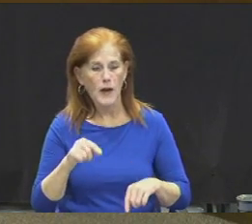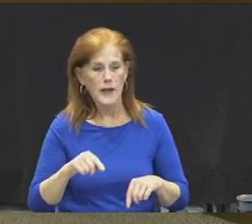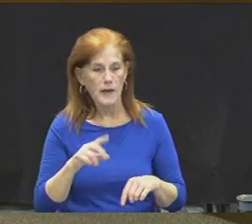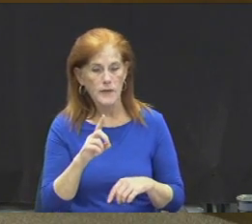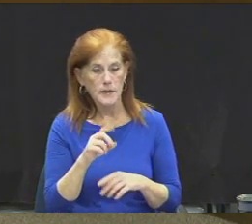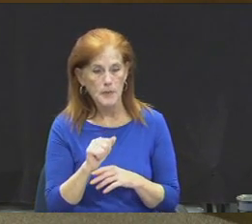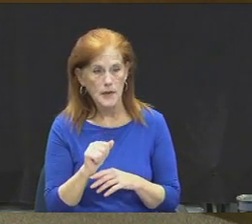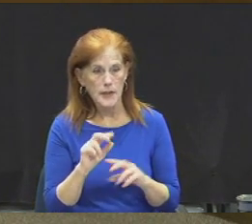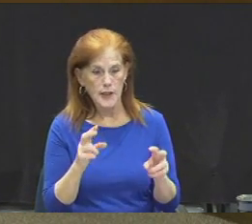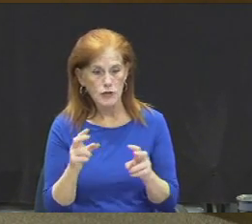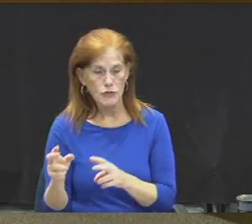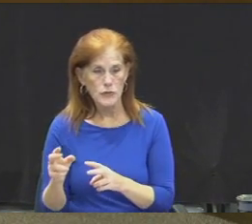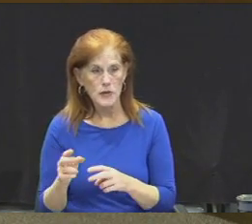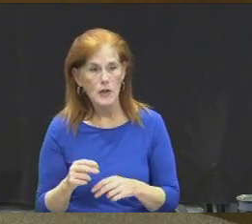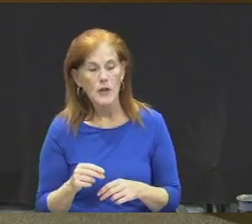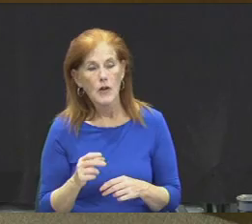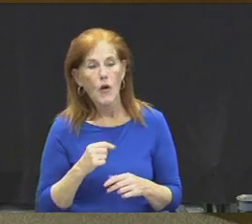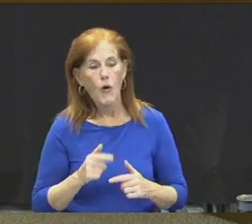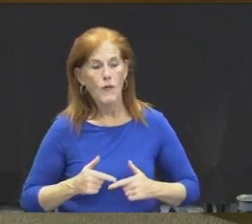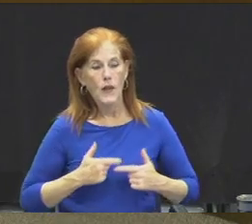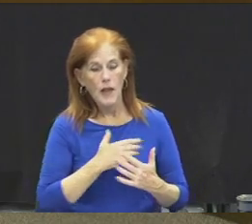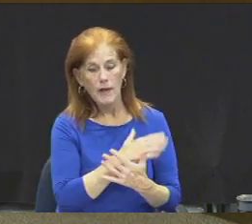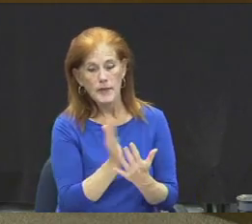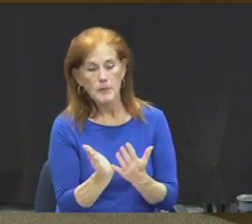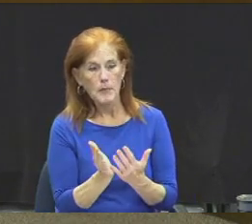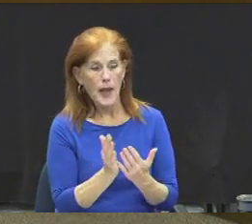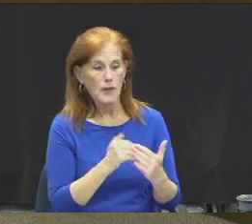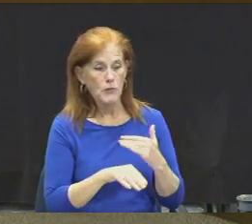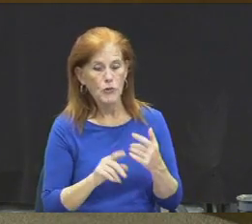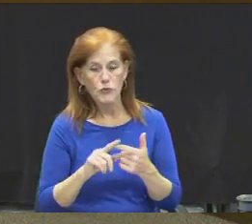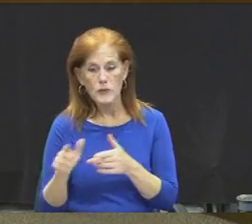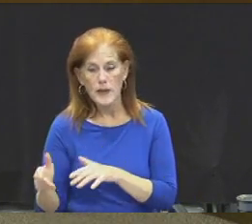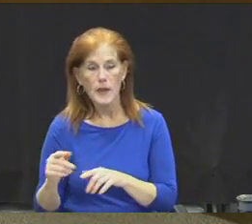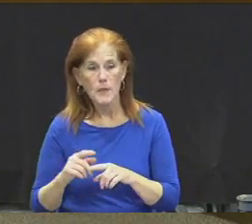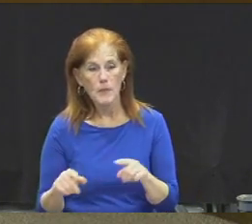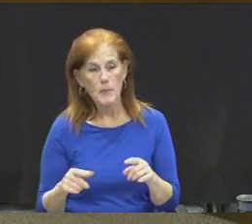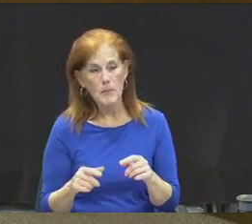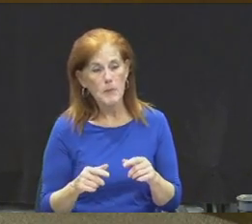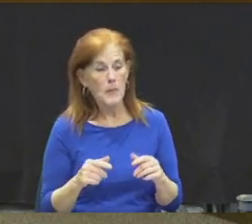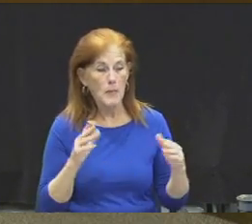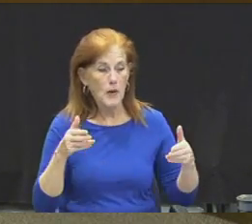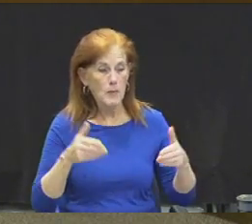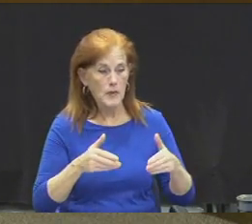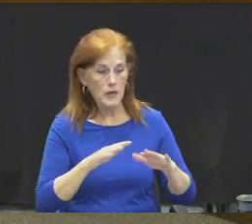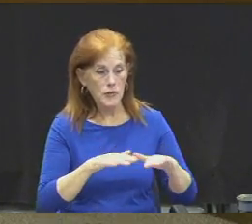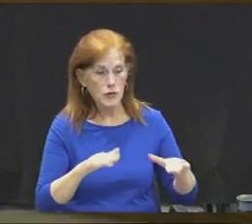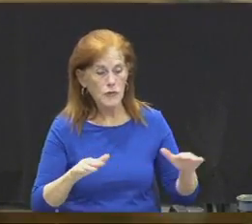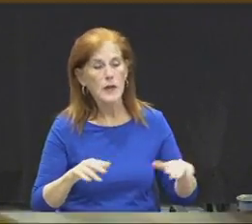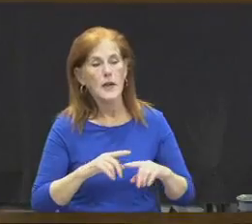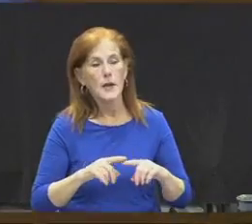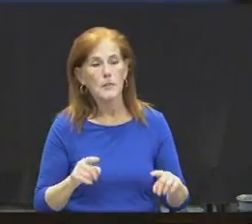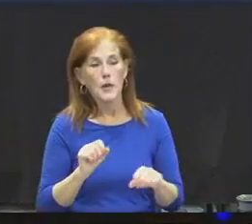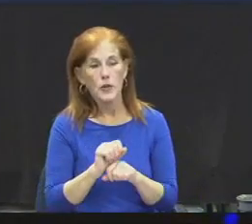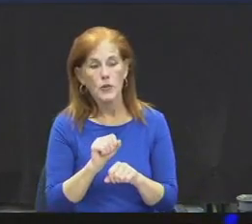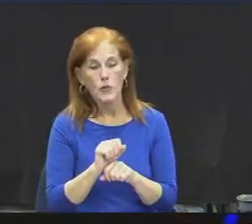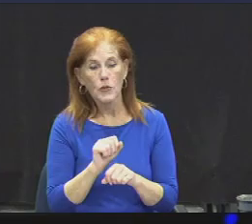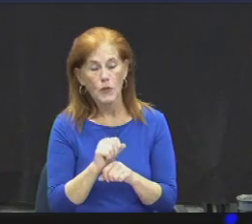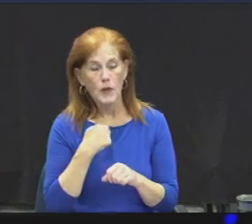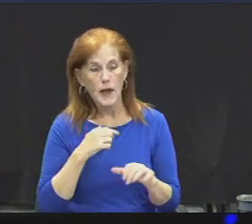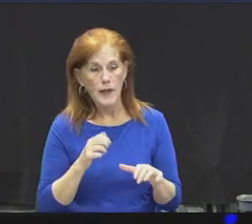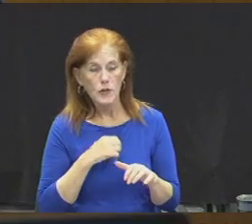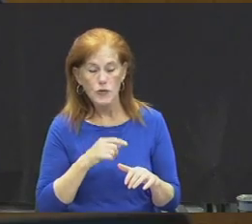issues across the lifespan, but primarily pediatric but the program that I work for really is all